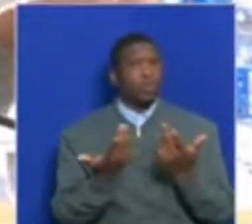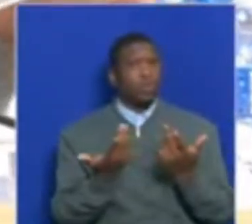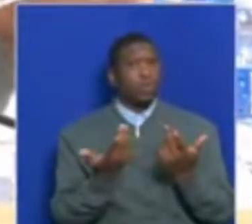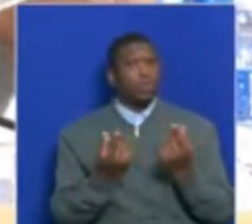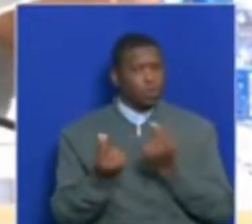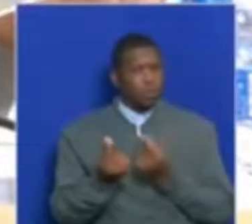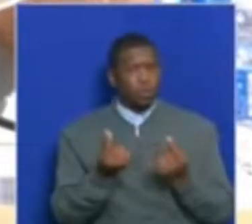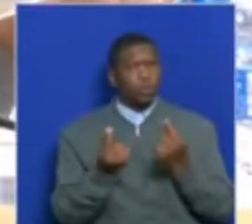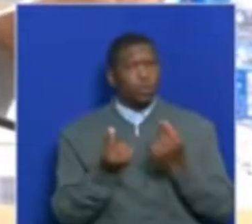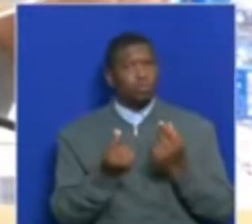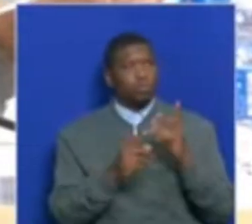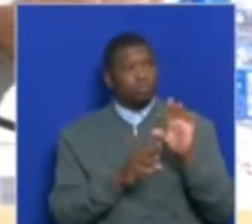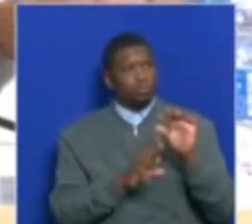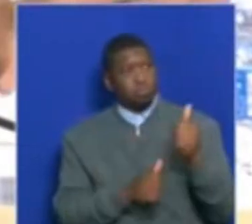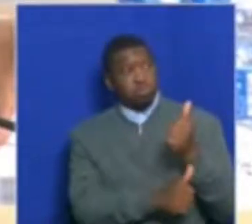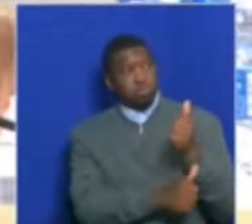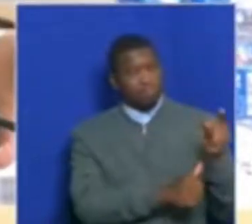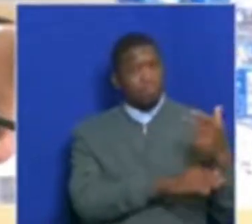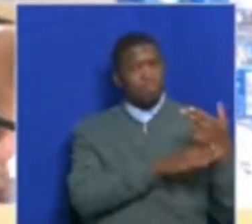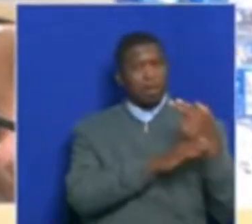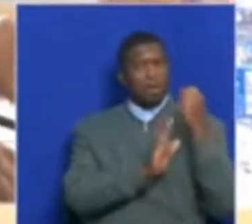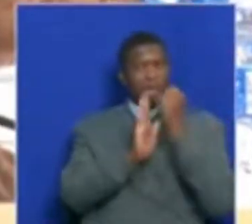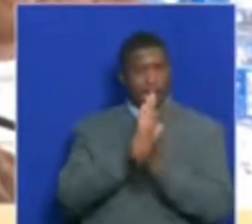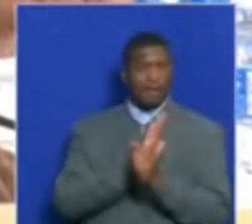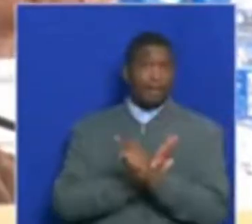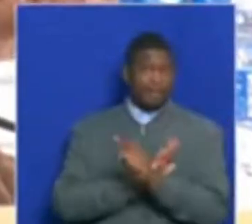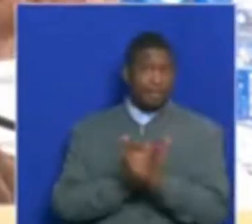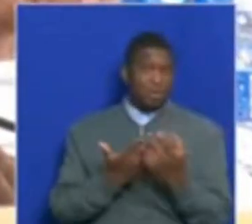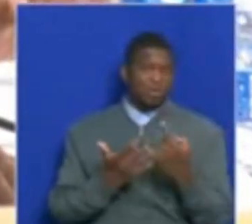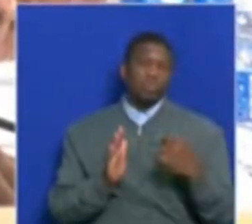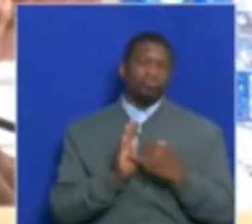assuming that's what he was doing with this operation.